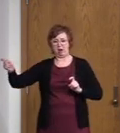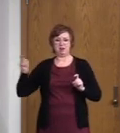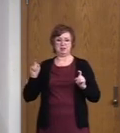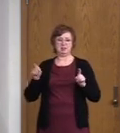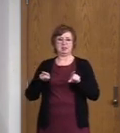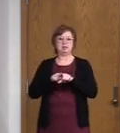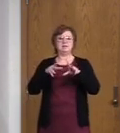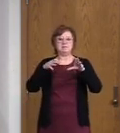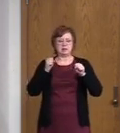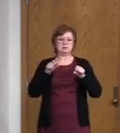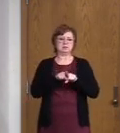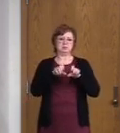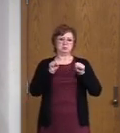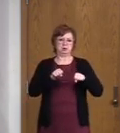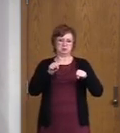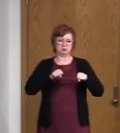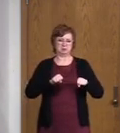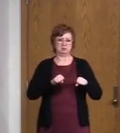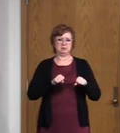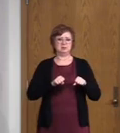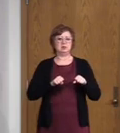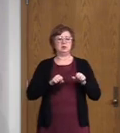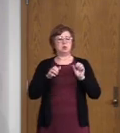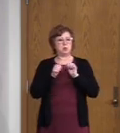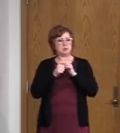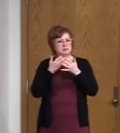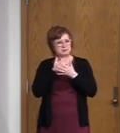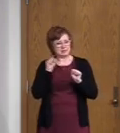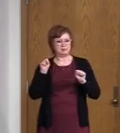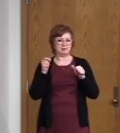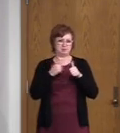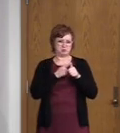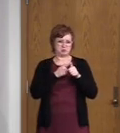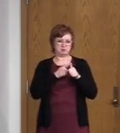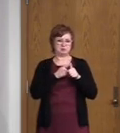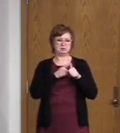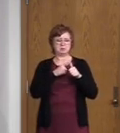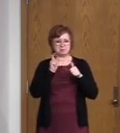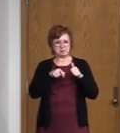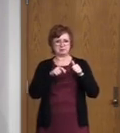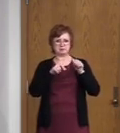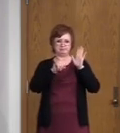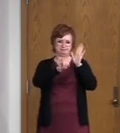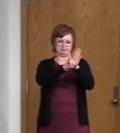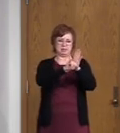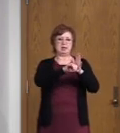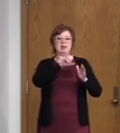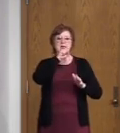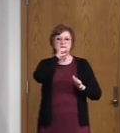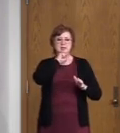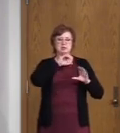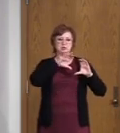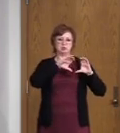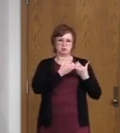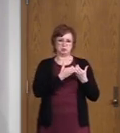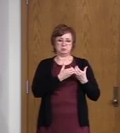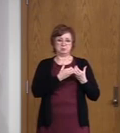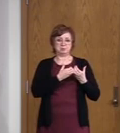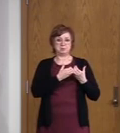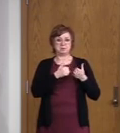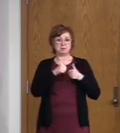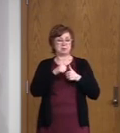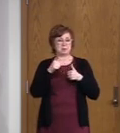as possible and as safe as possible is to look at age categories. That's also where we've seen the attack rate of COVID, as was outlined in the